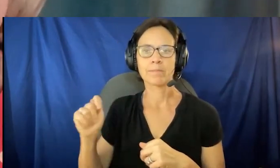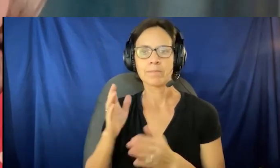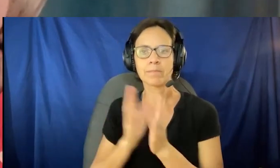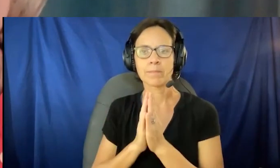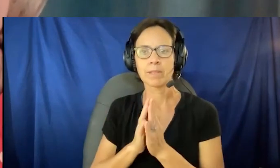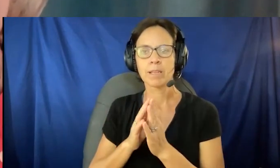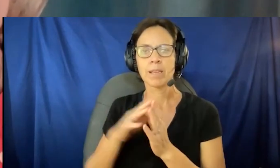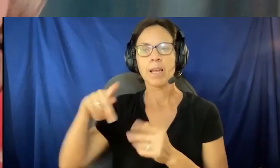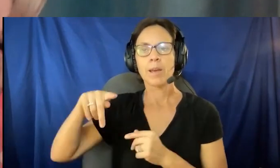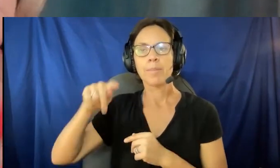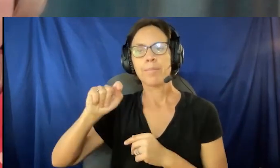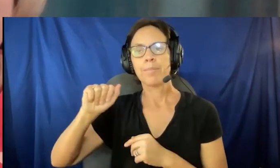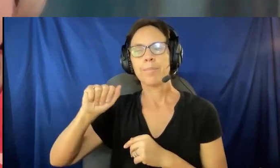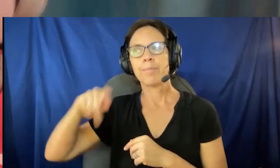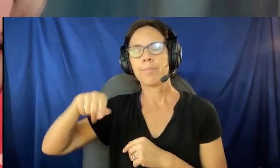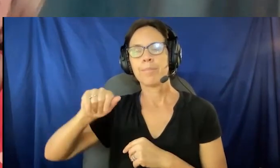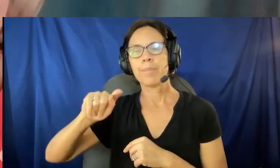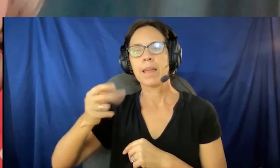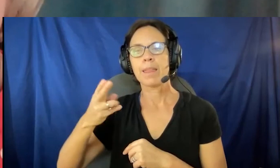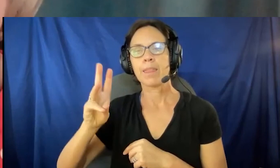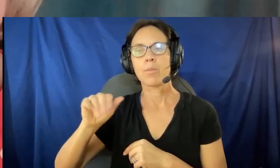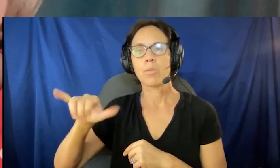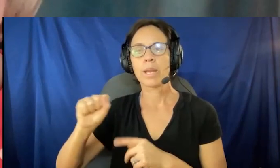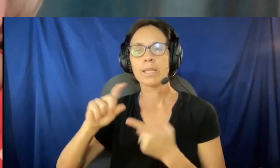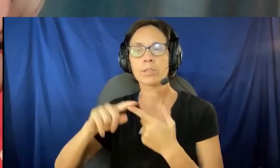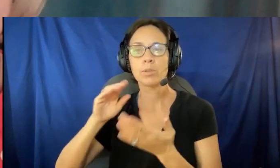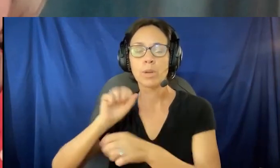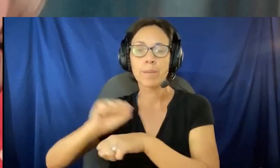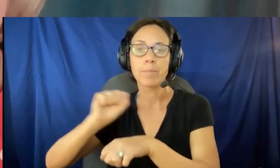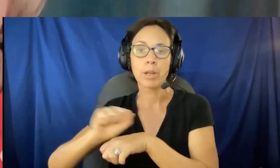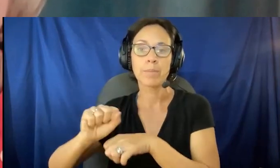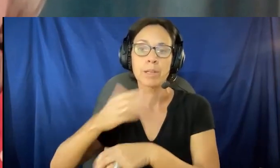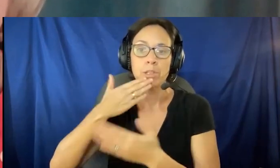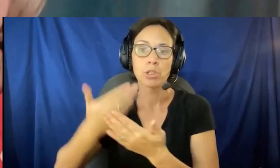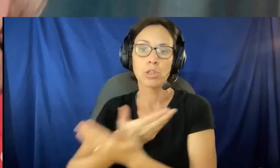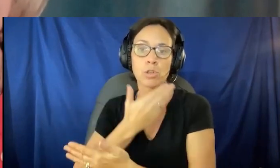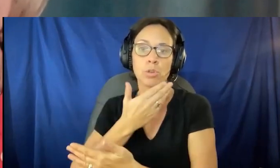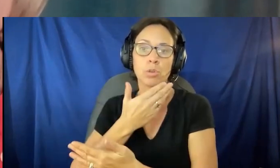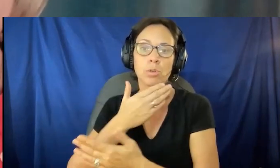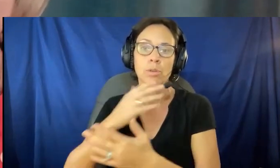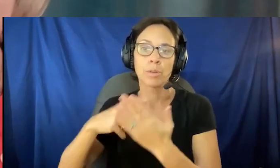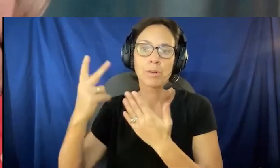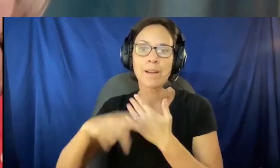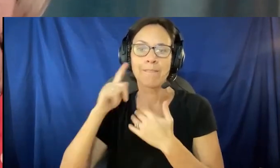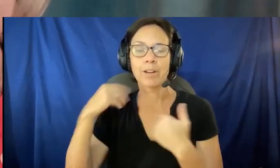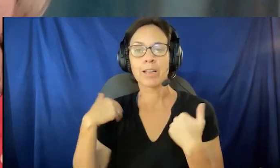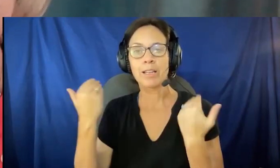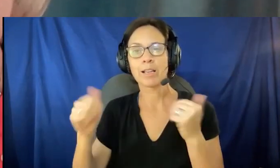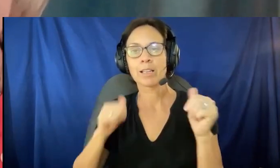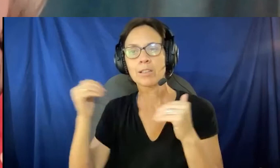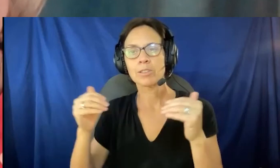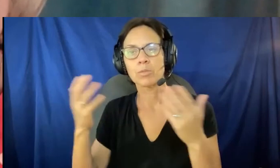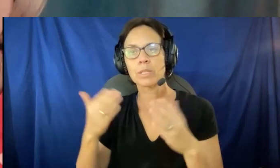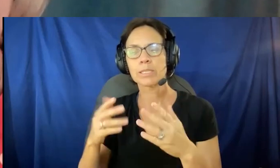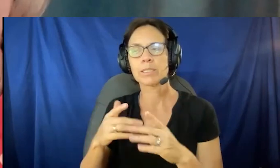a new career training program for students and young adults. What are the differences between pre-employment transition services